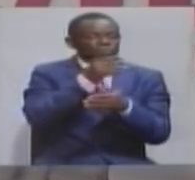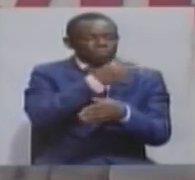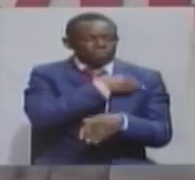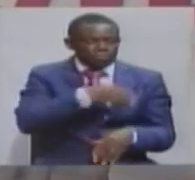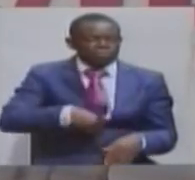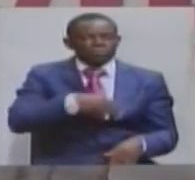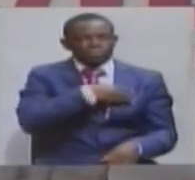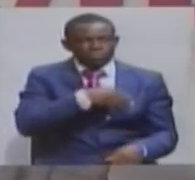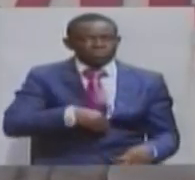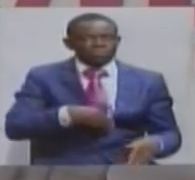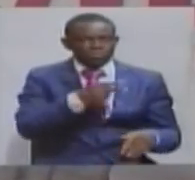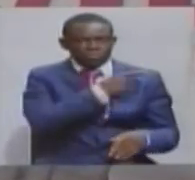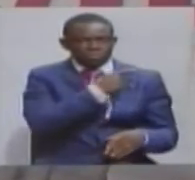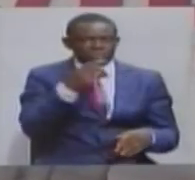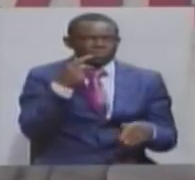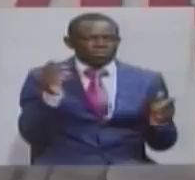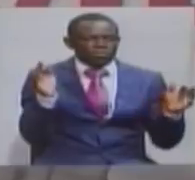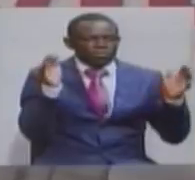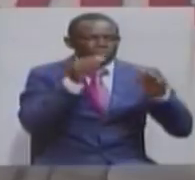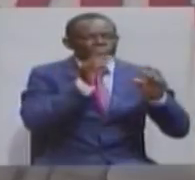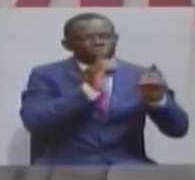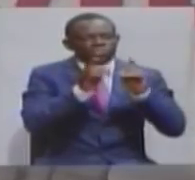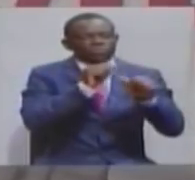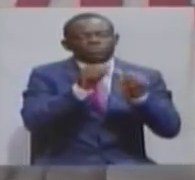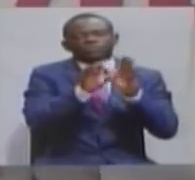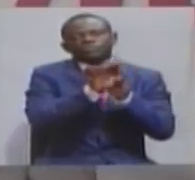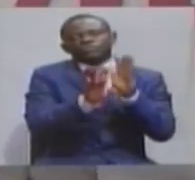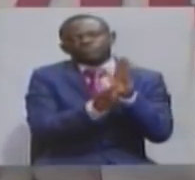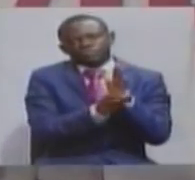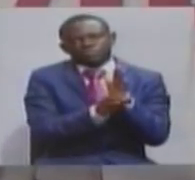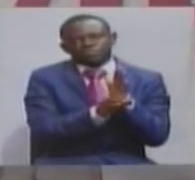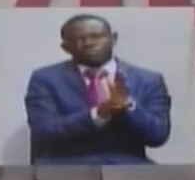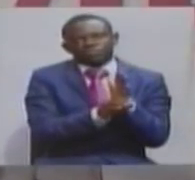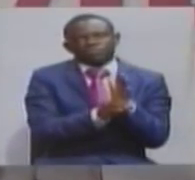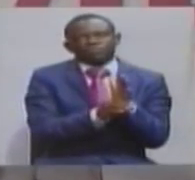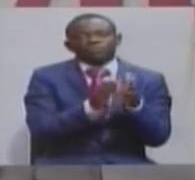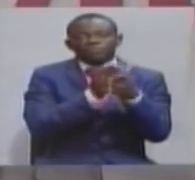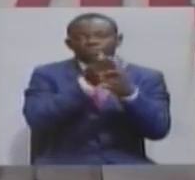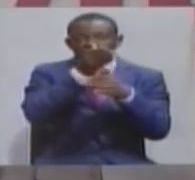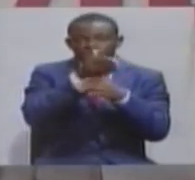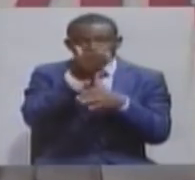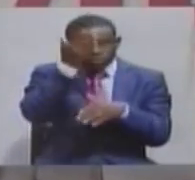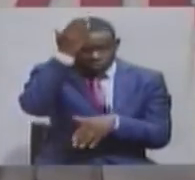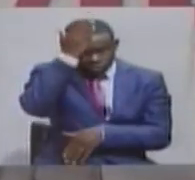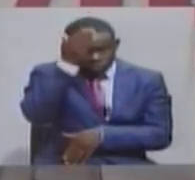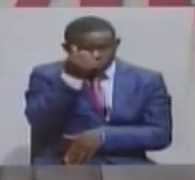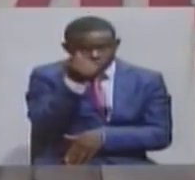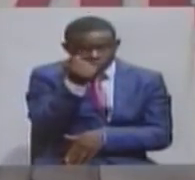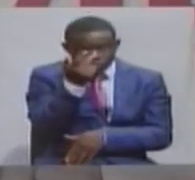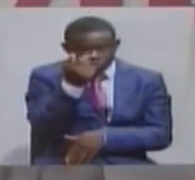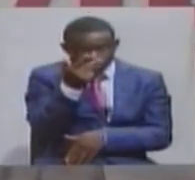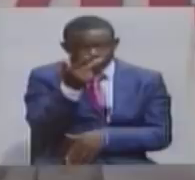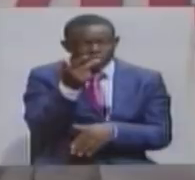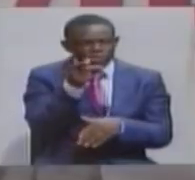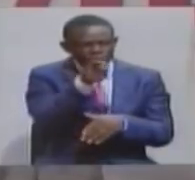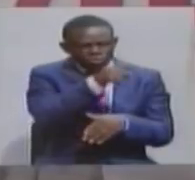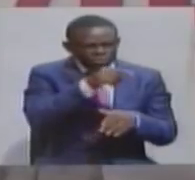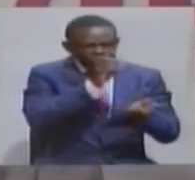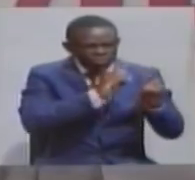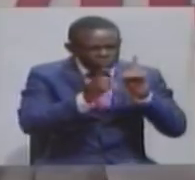and 16th, on the 13th rather, 13th, we'll give the report to Secretaries General of all